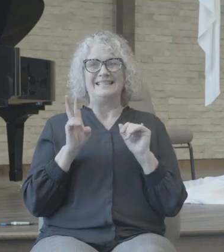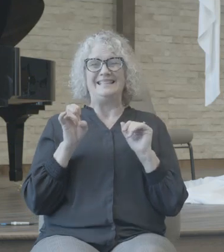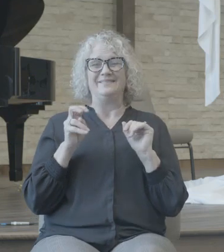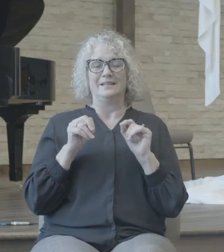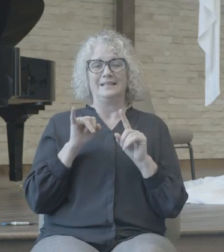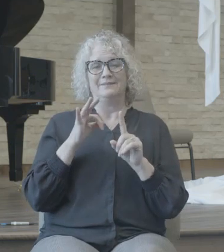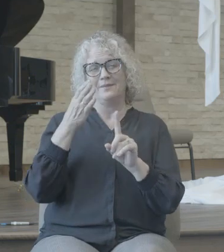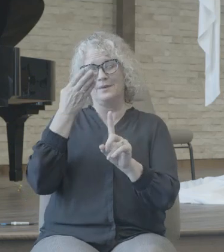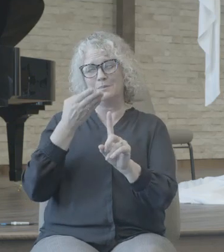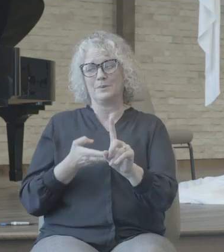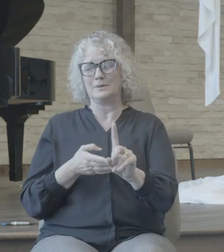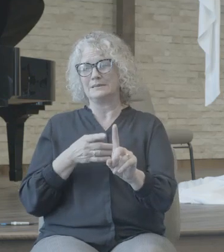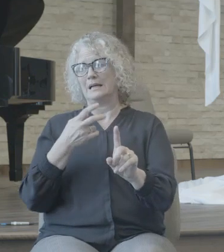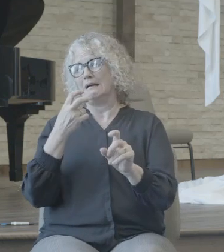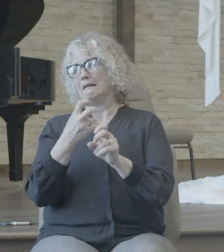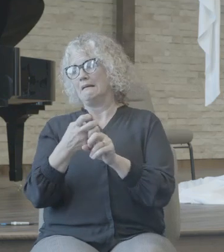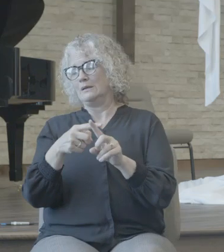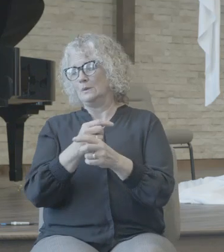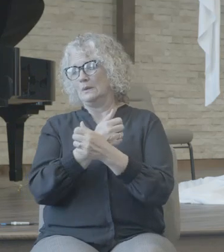lovable.